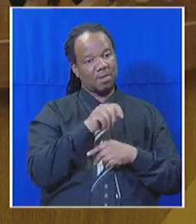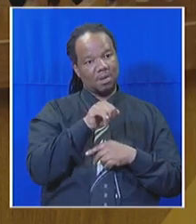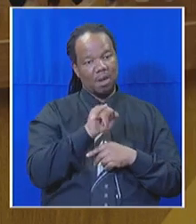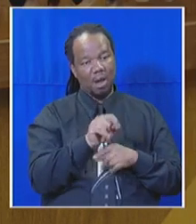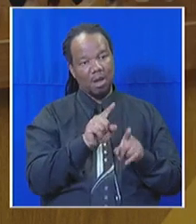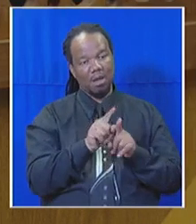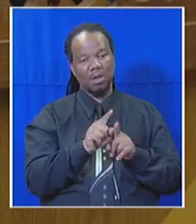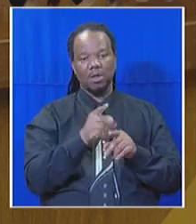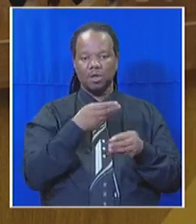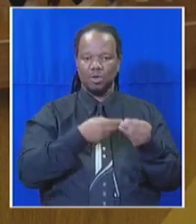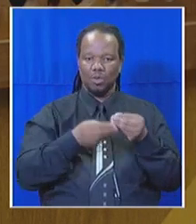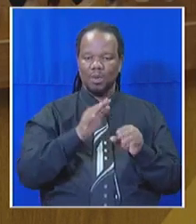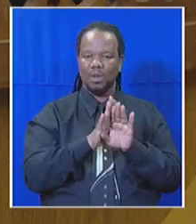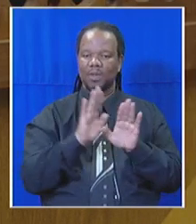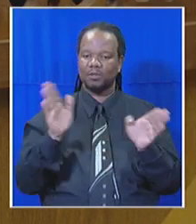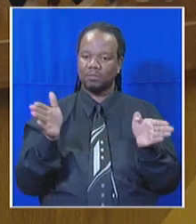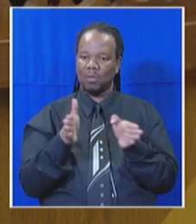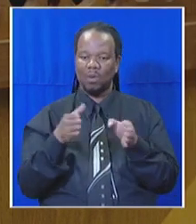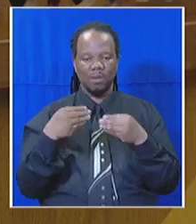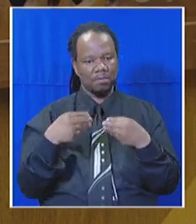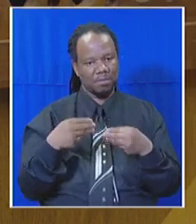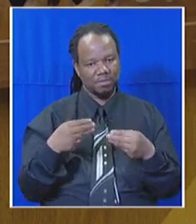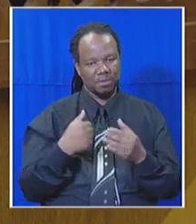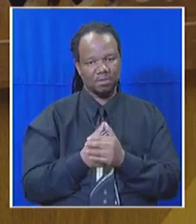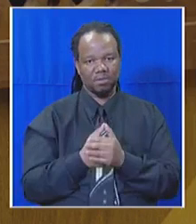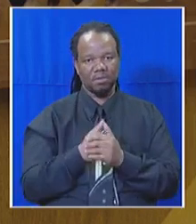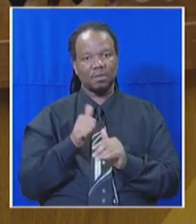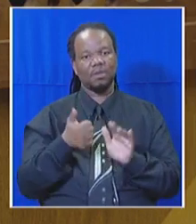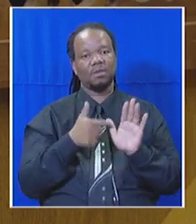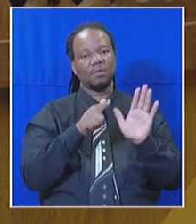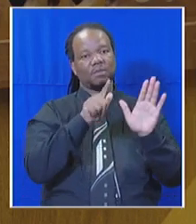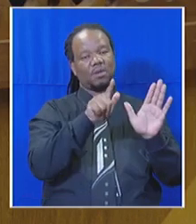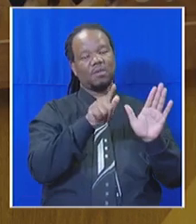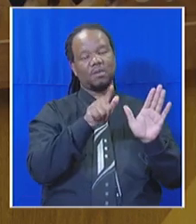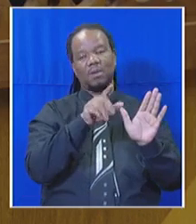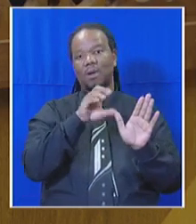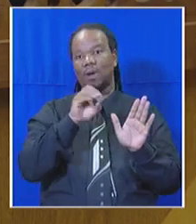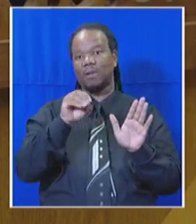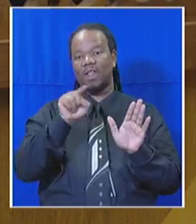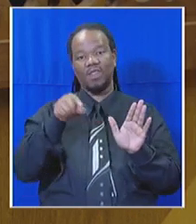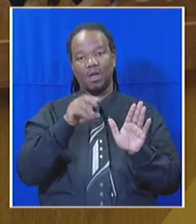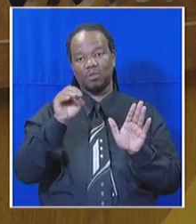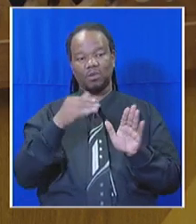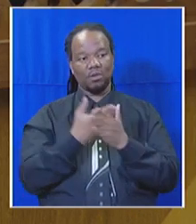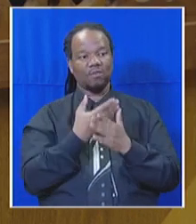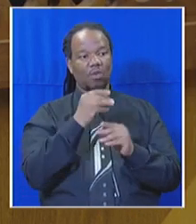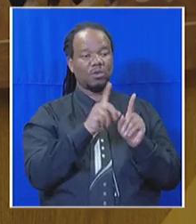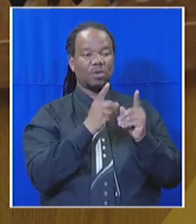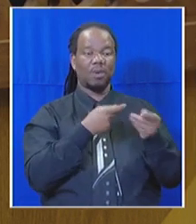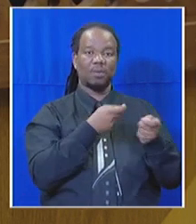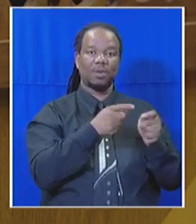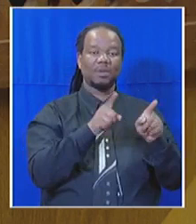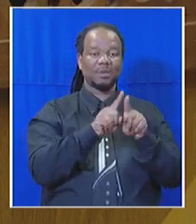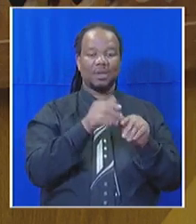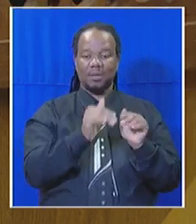development, and small business. And it is felt that the 700,000 Rand it costs to run this department could be better deployed on the higher education